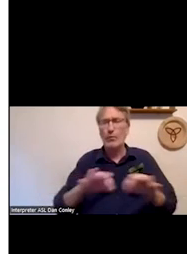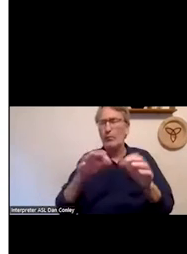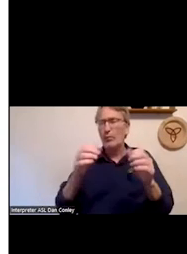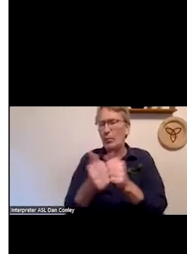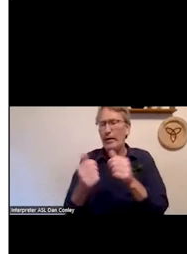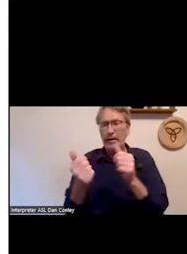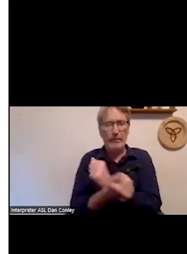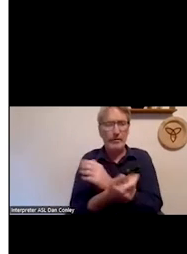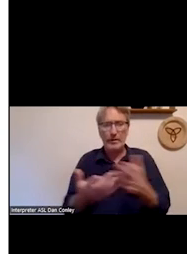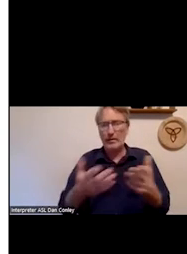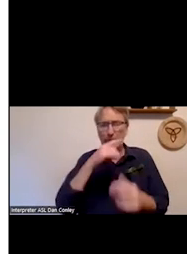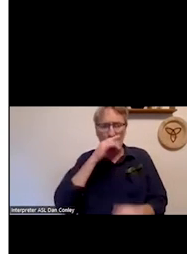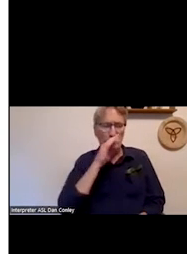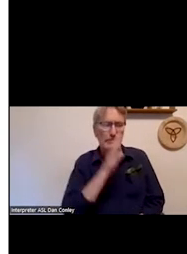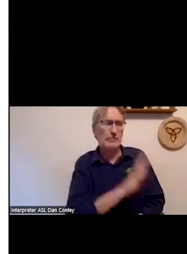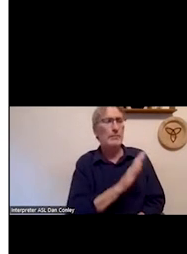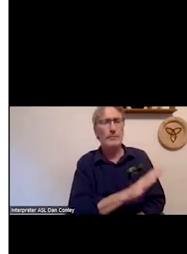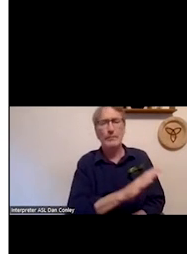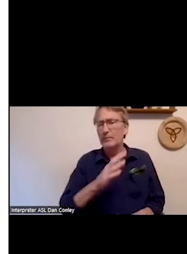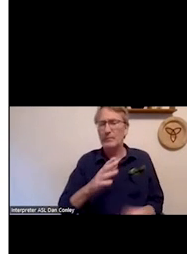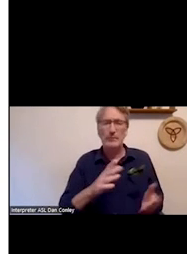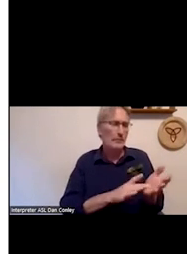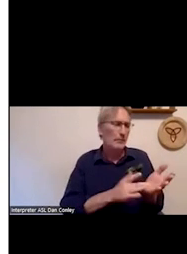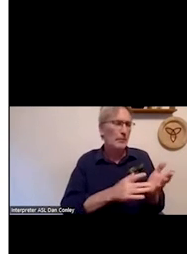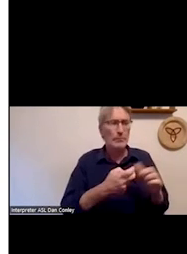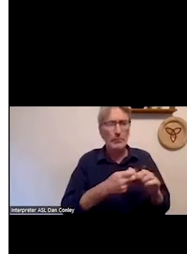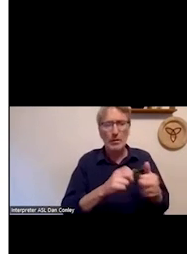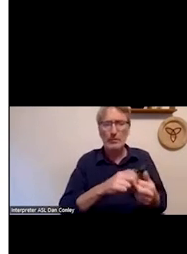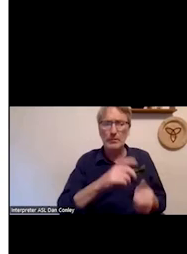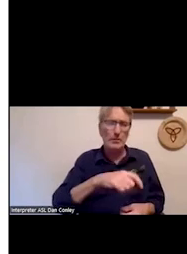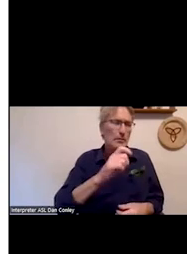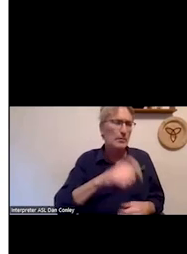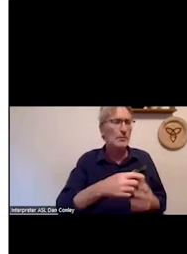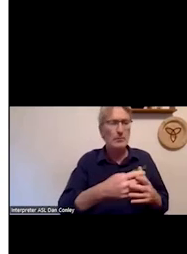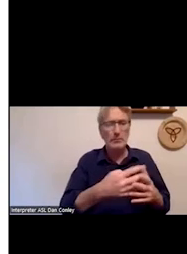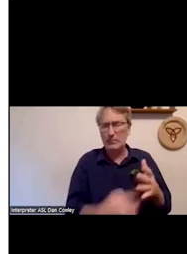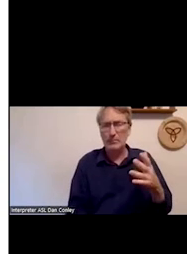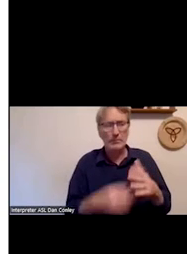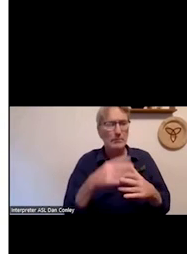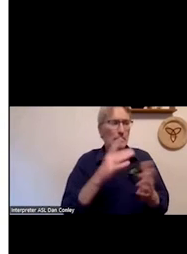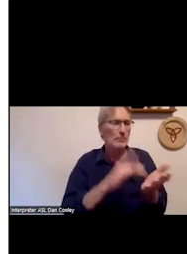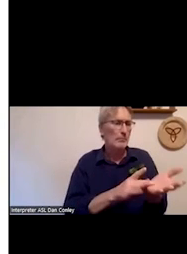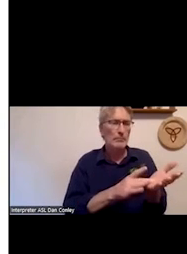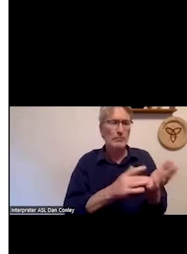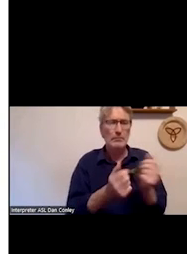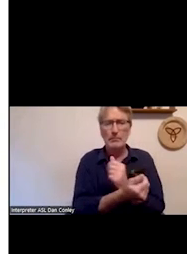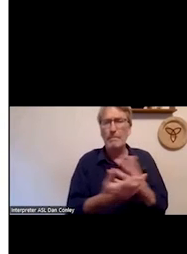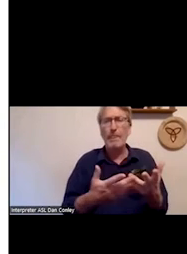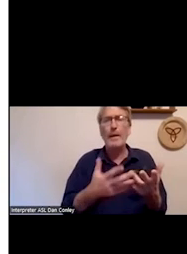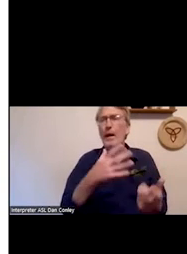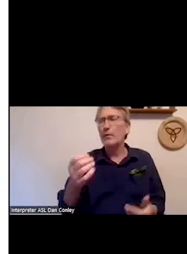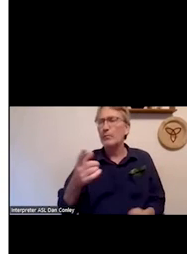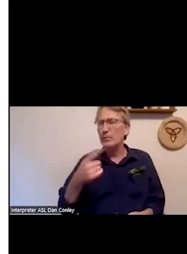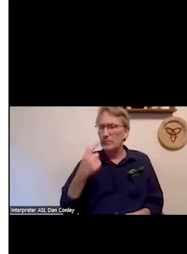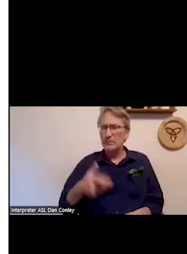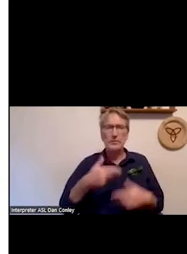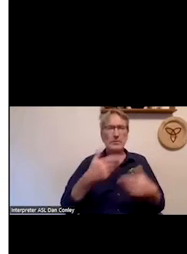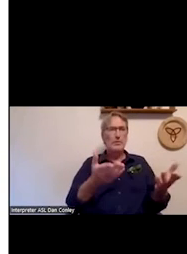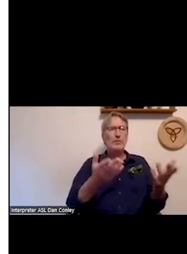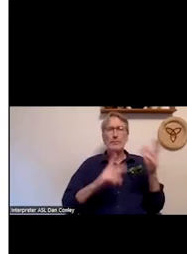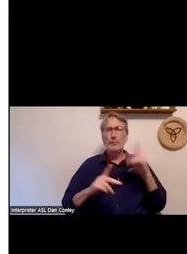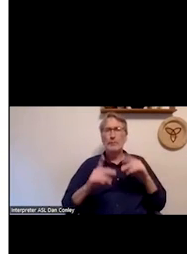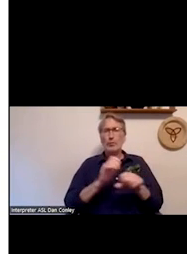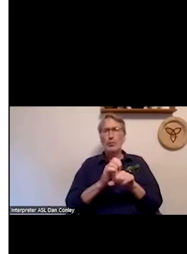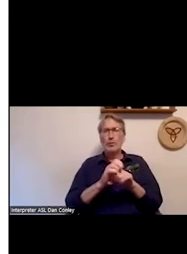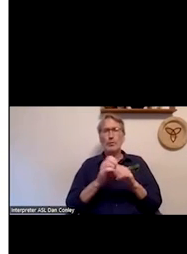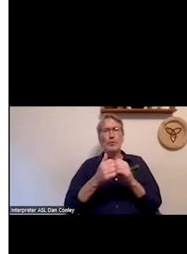child's medical conditions and needs and medication lists and equipment needs, And we suggest that people work with their